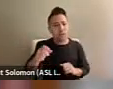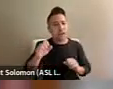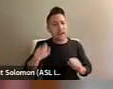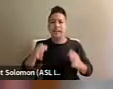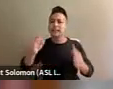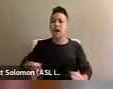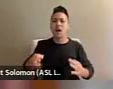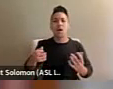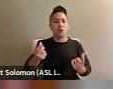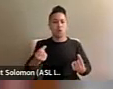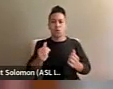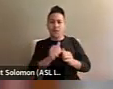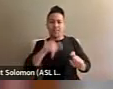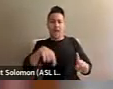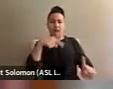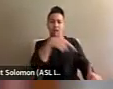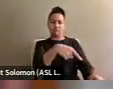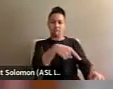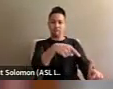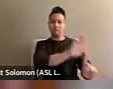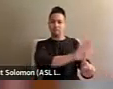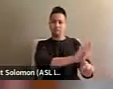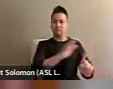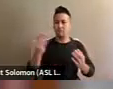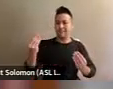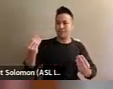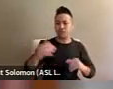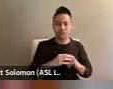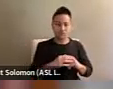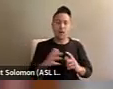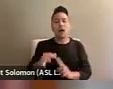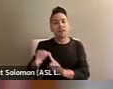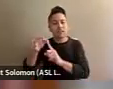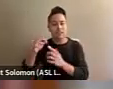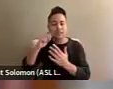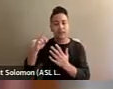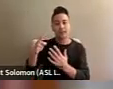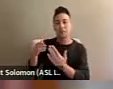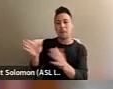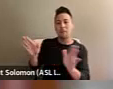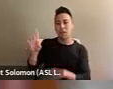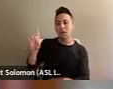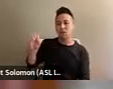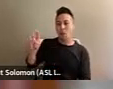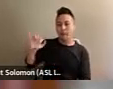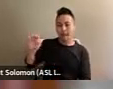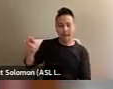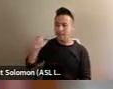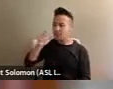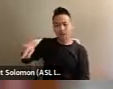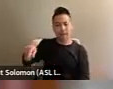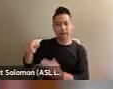done with that material. Of course, the exception to this is public domain, which doesn't need any kind of other license. Public